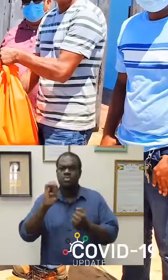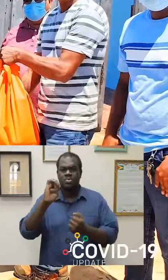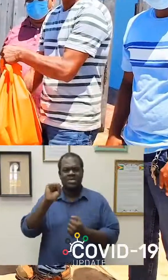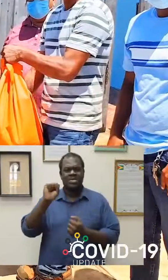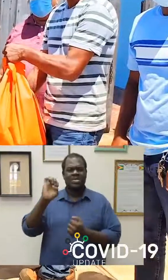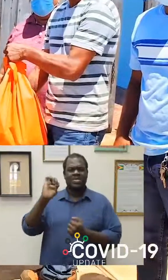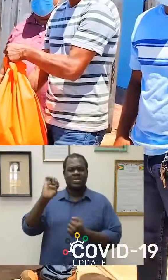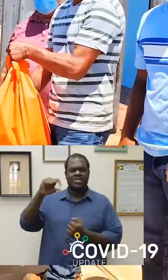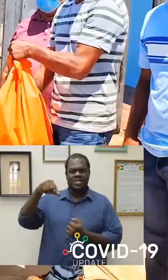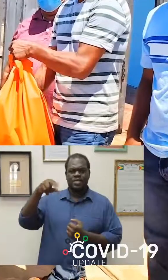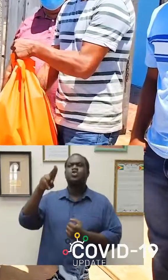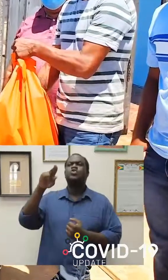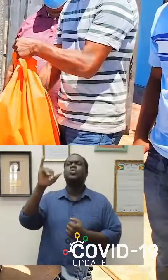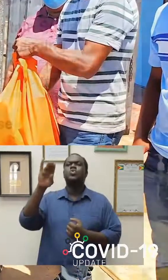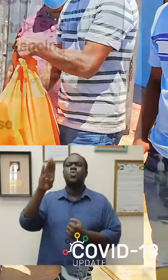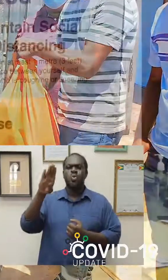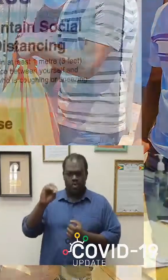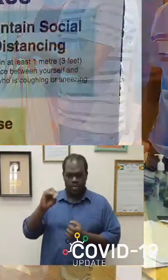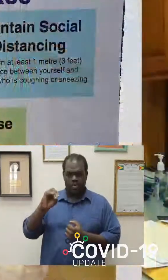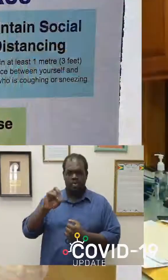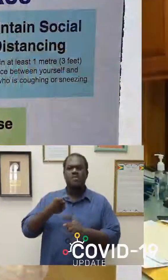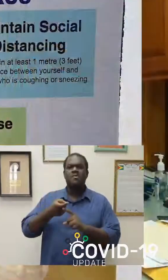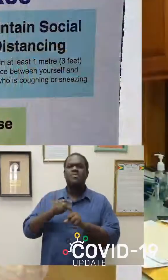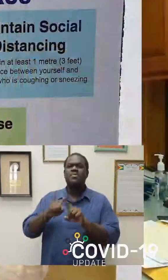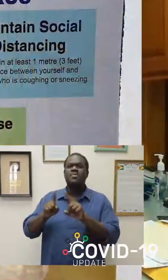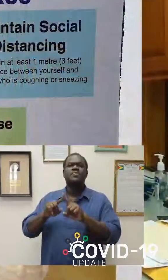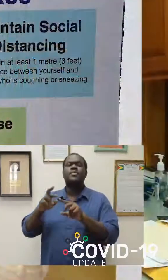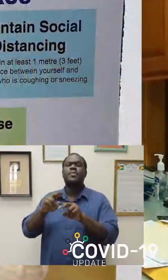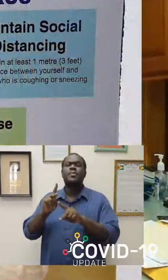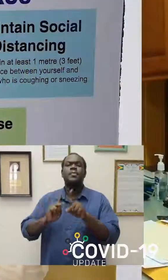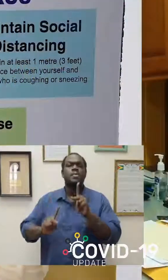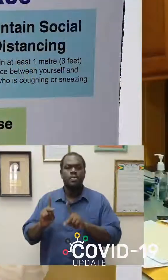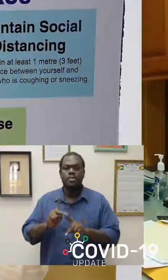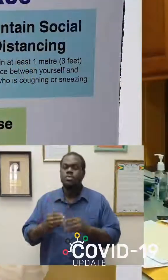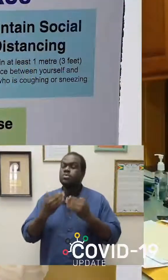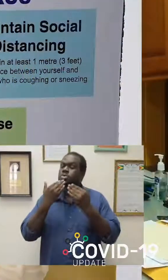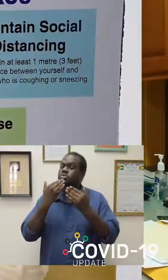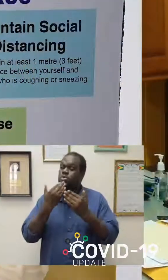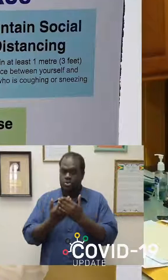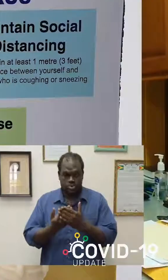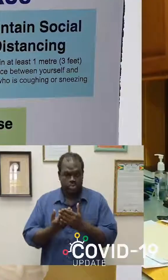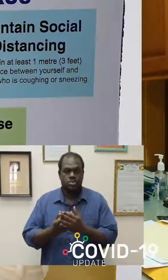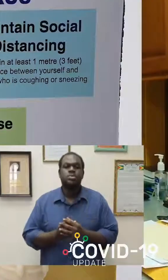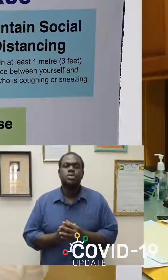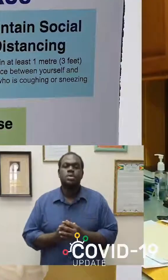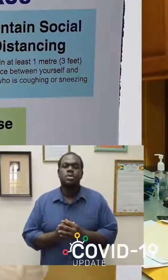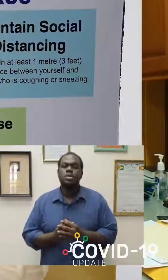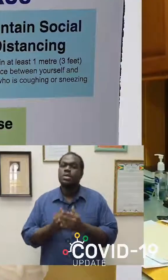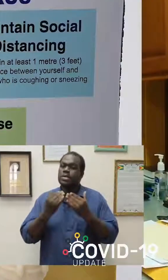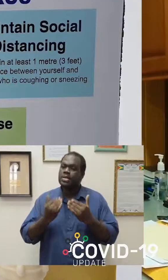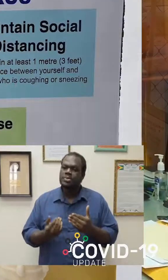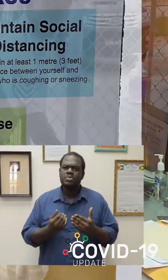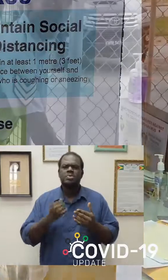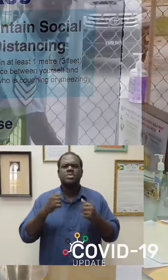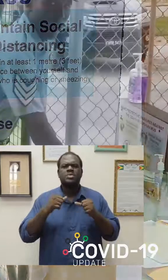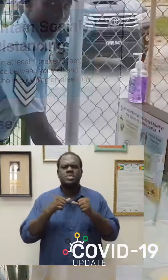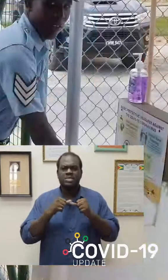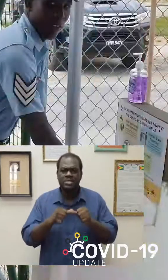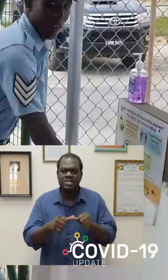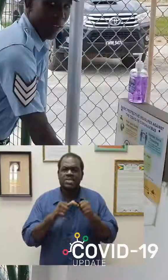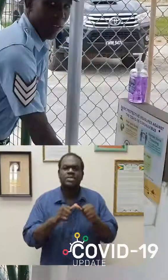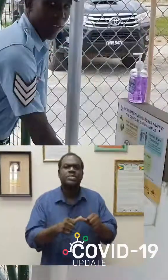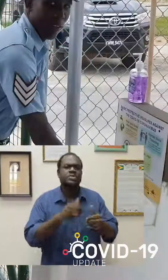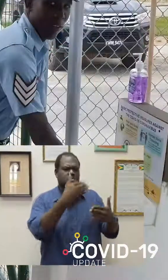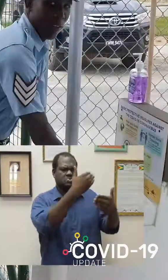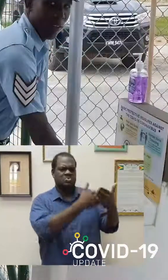Chamber of Commerce and the wider community have been overwhelming. The regional administration continues to sanitize